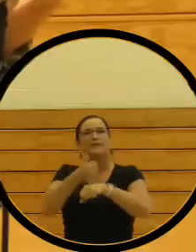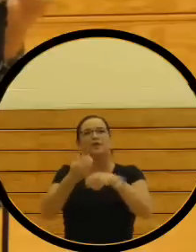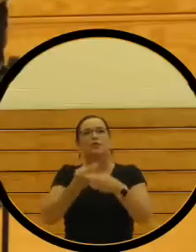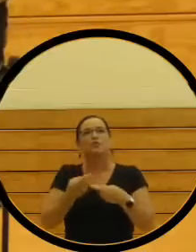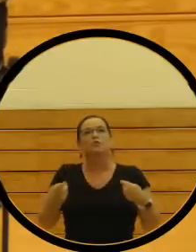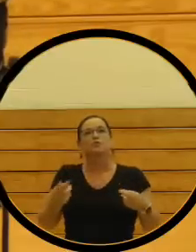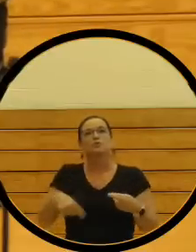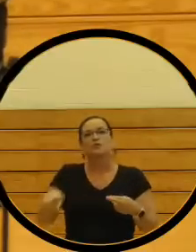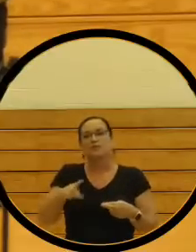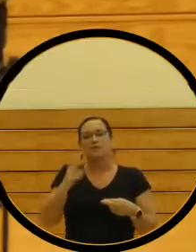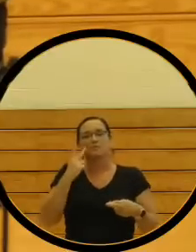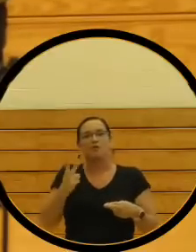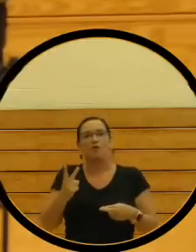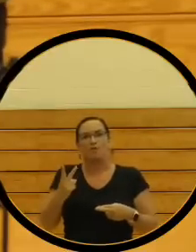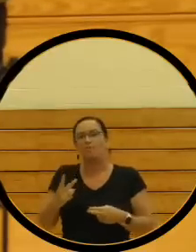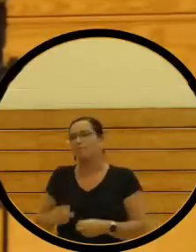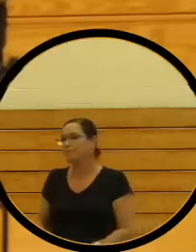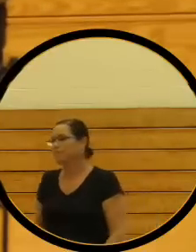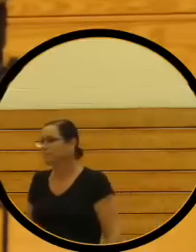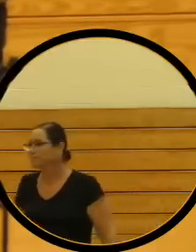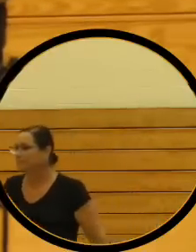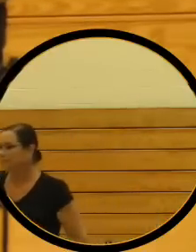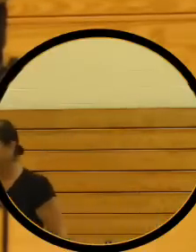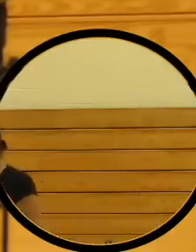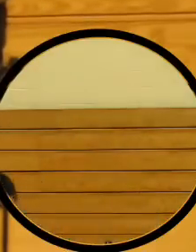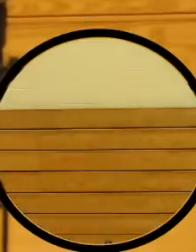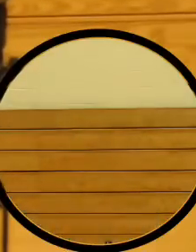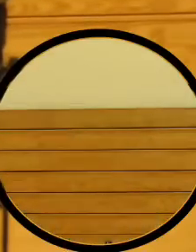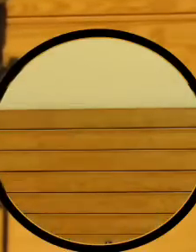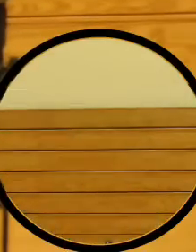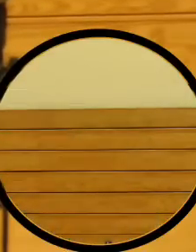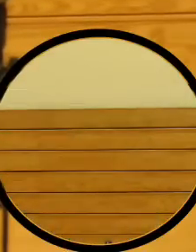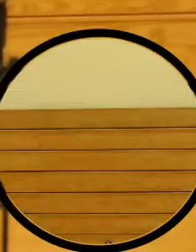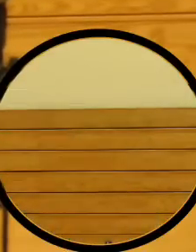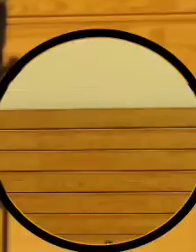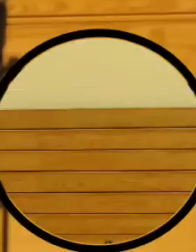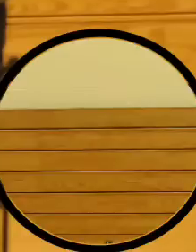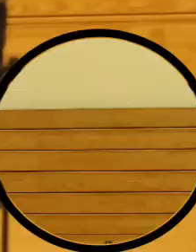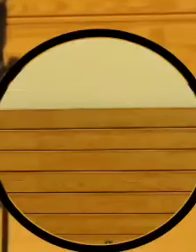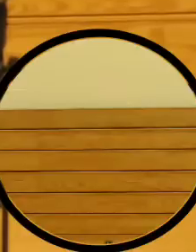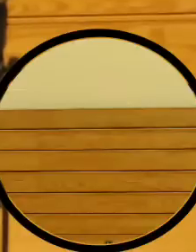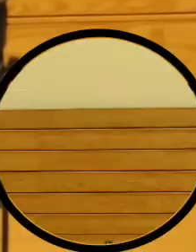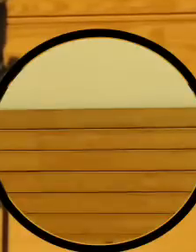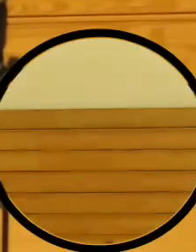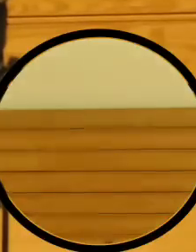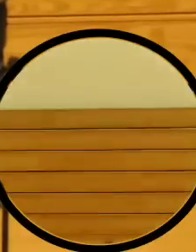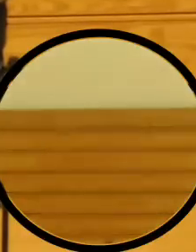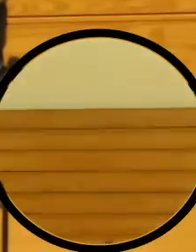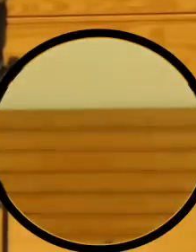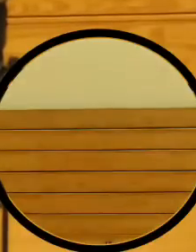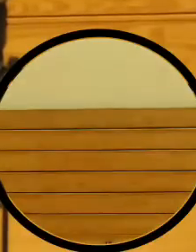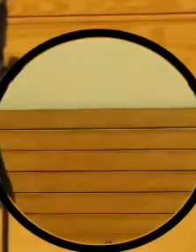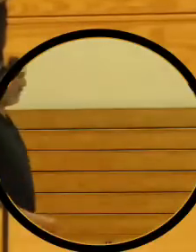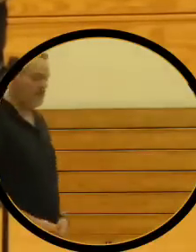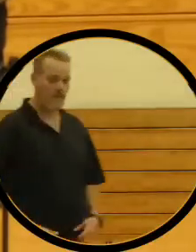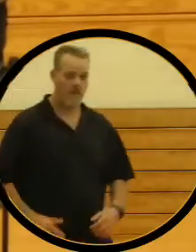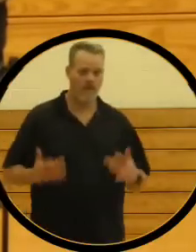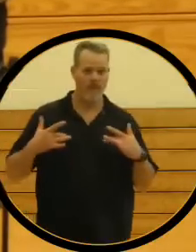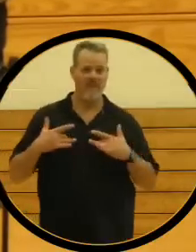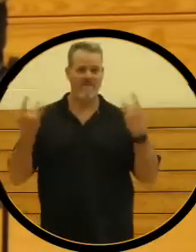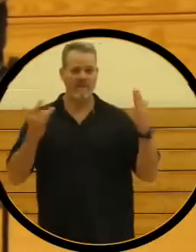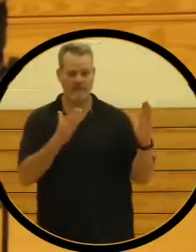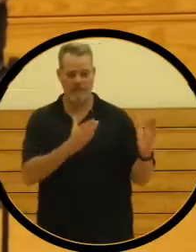were seeing. And so similarly, our hubs are doing that, coming together. Their event is being planned for